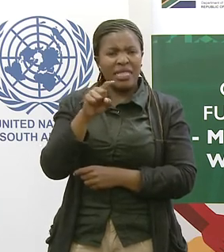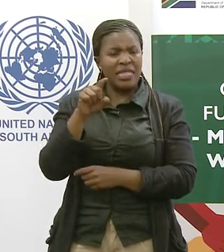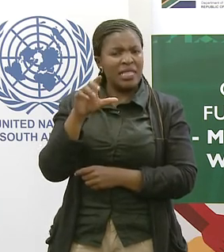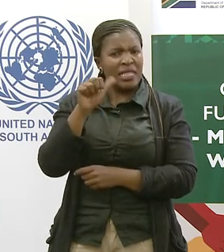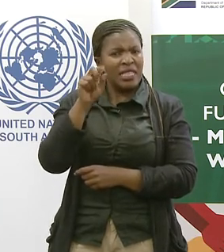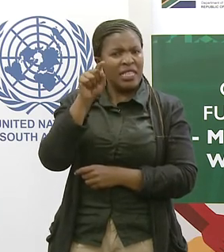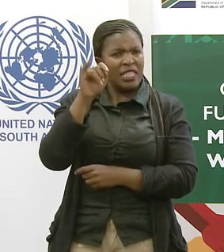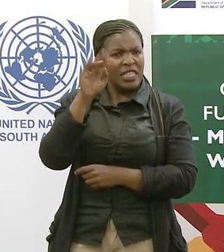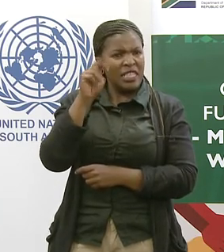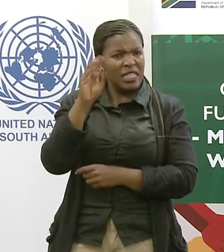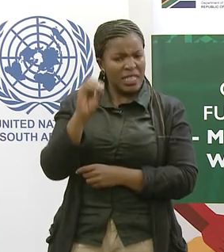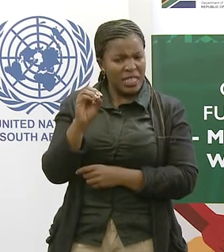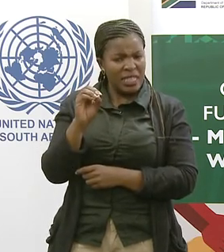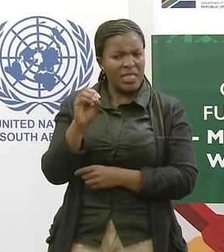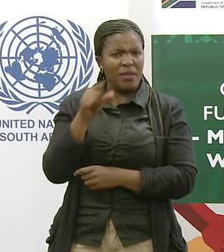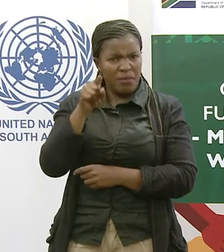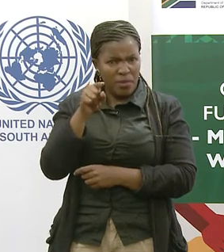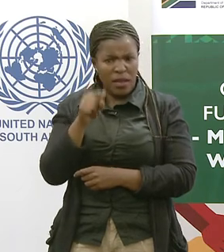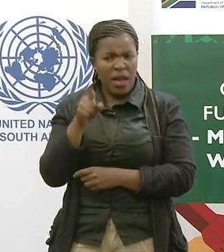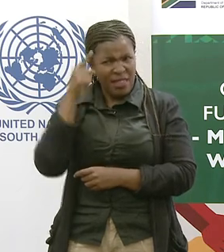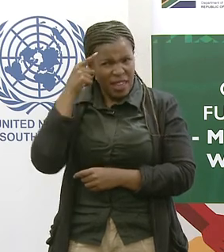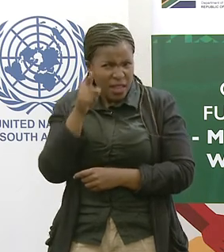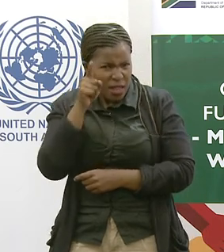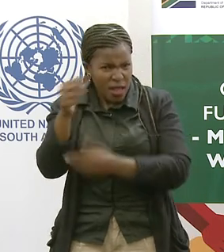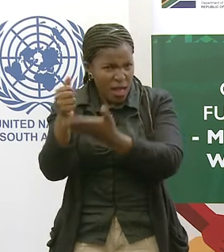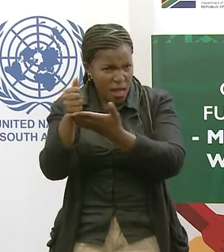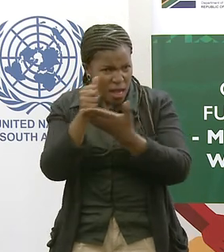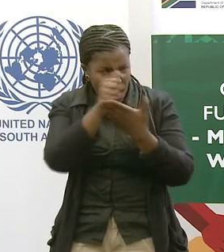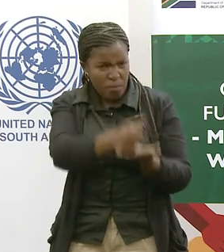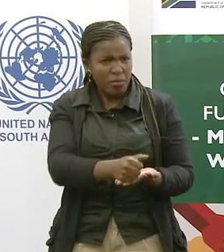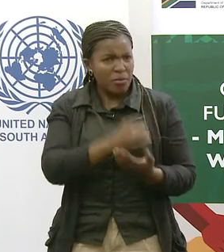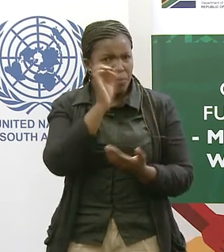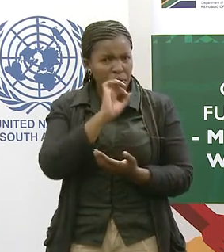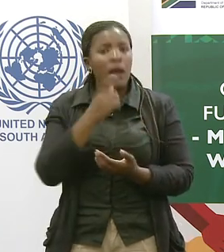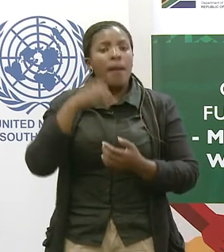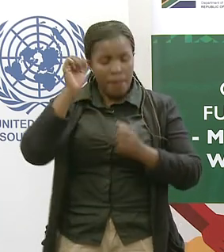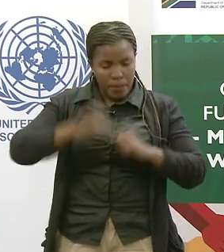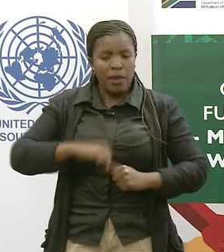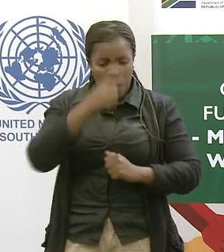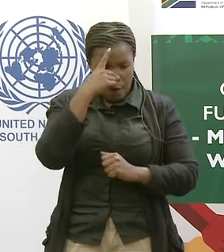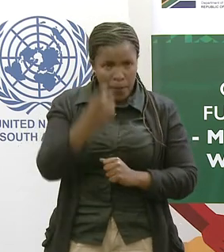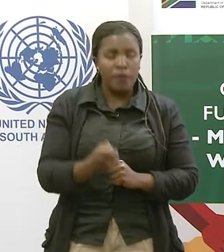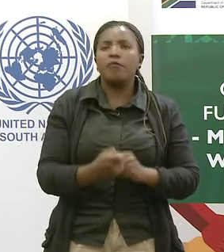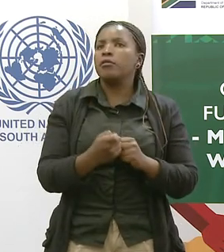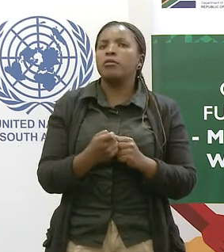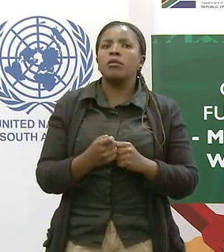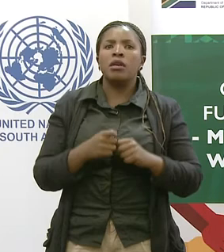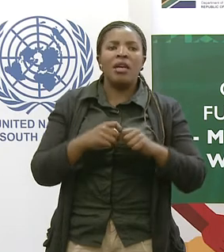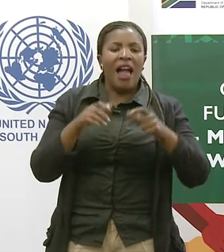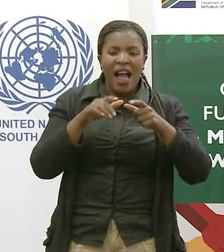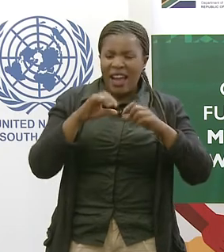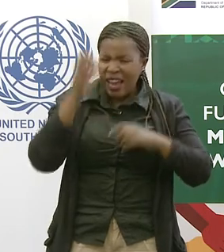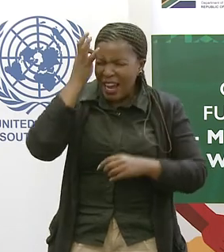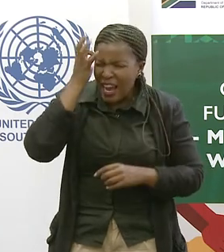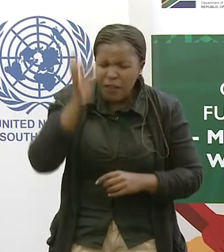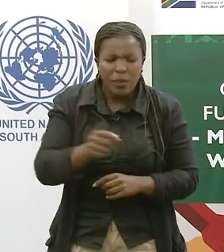criminalization doesn't really help. I agree that there should be a disability help desk at every level of government, but not